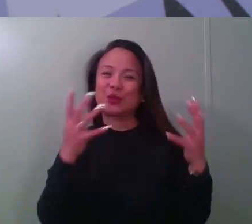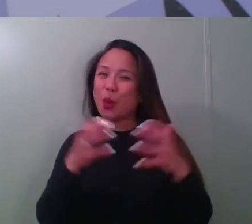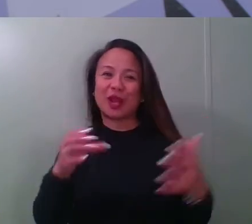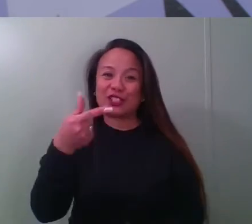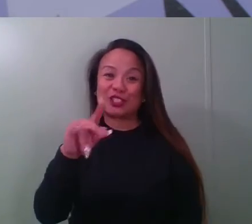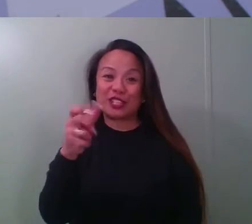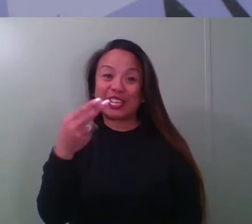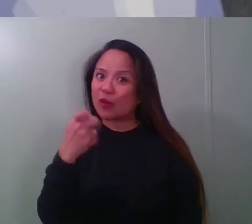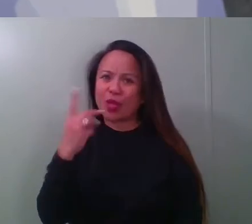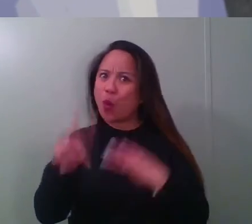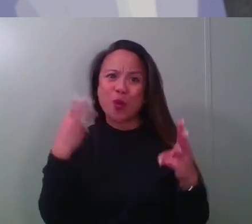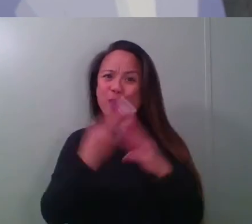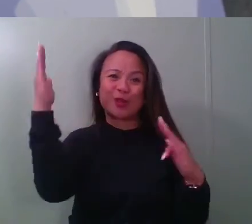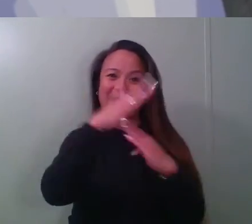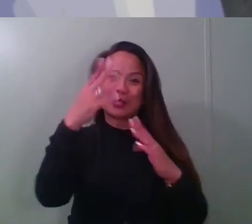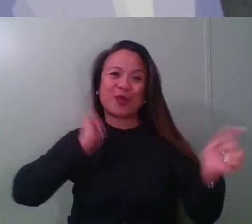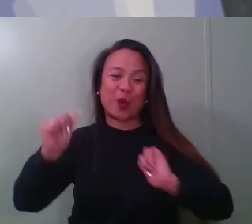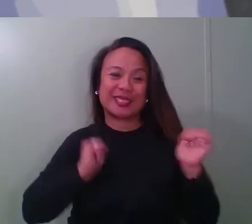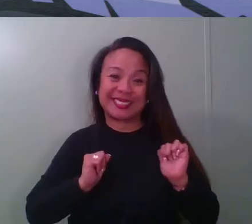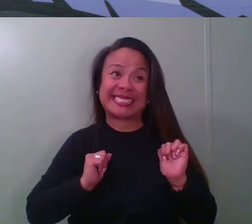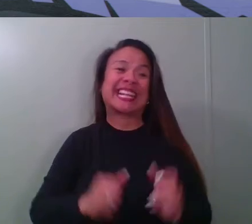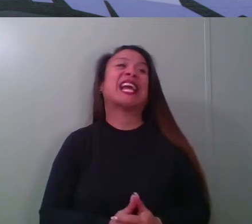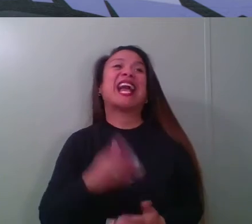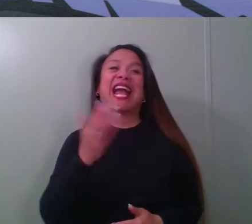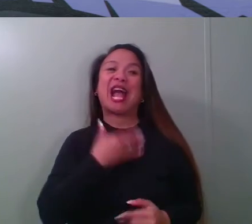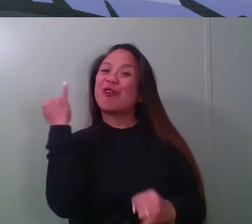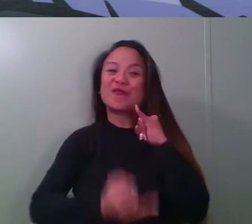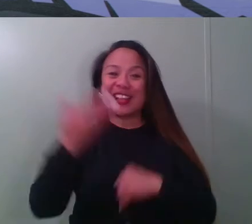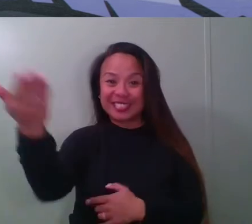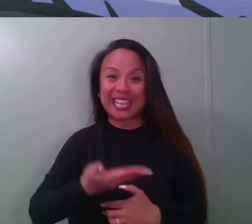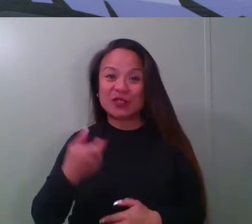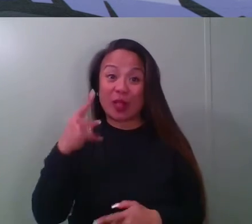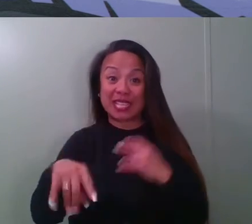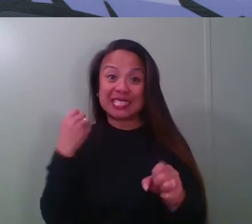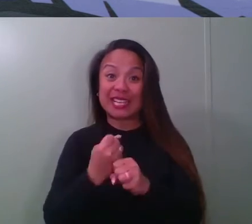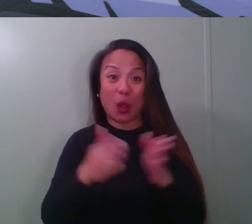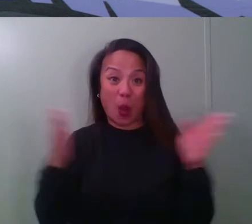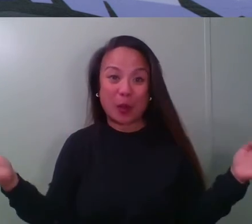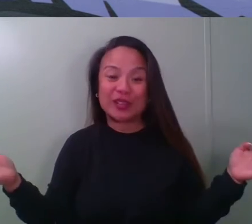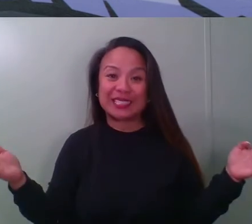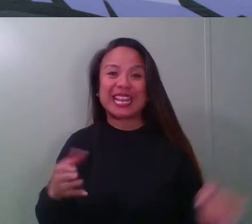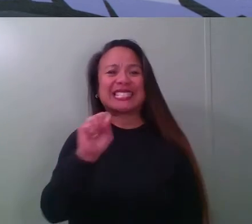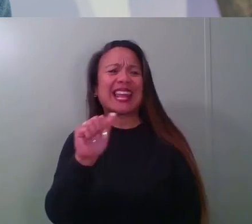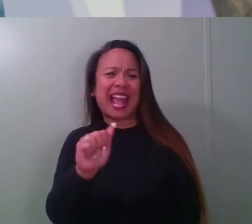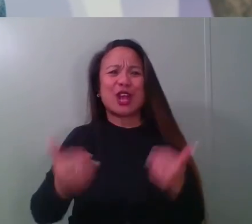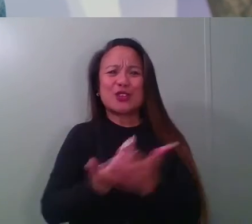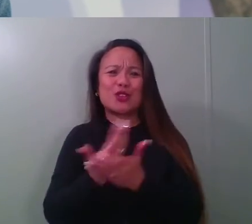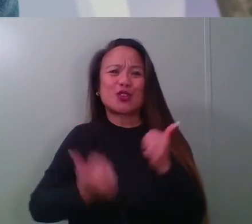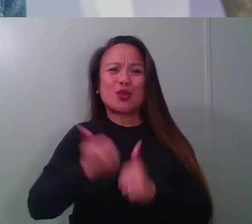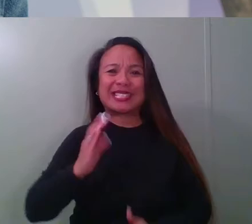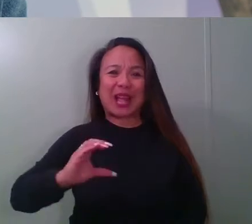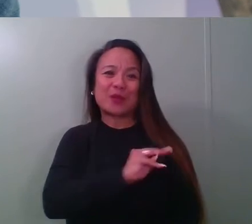Thank you so much, Jillian, for that world-class performance. Our final guest for this year's opening kickoff is Santa